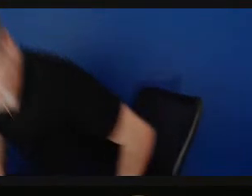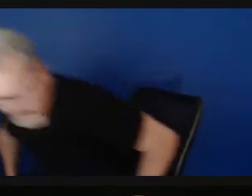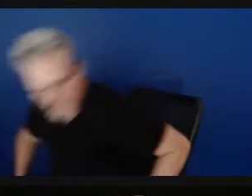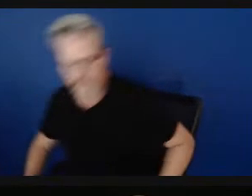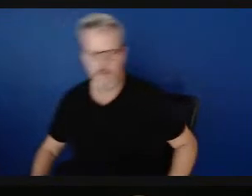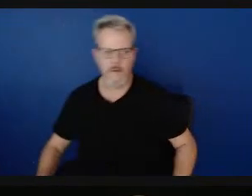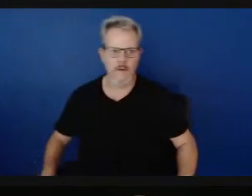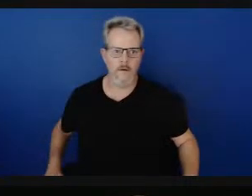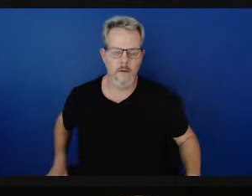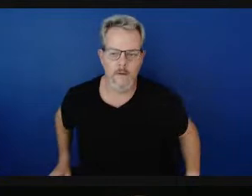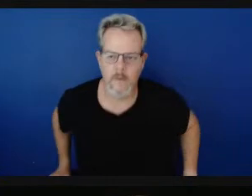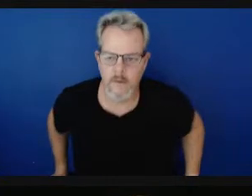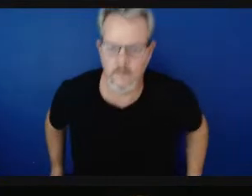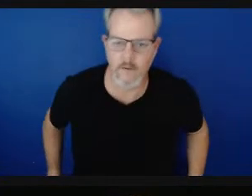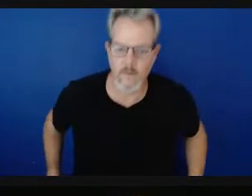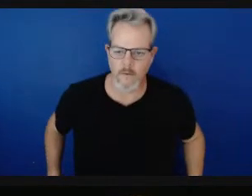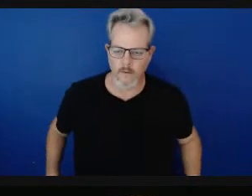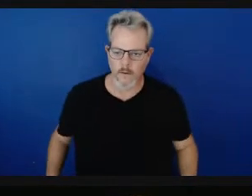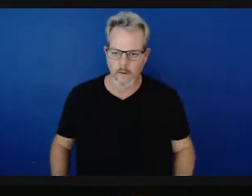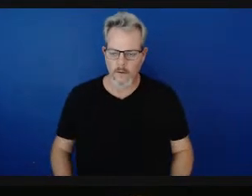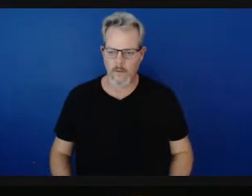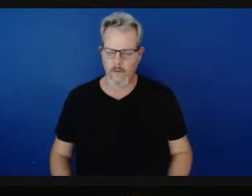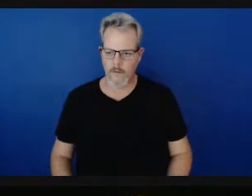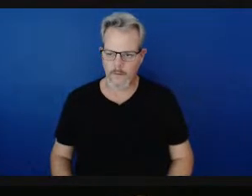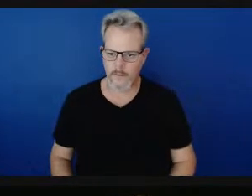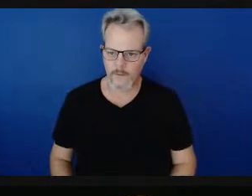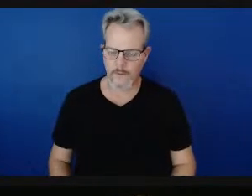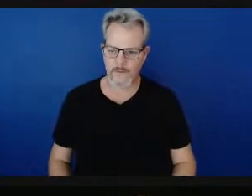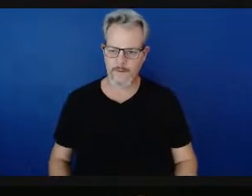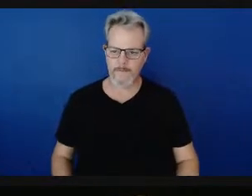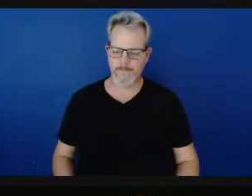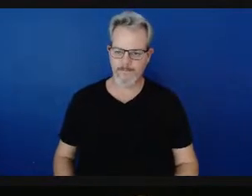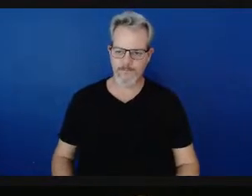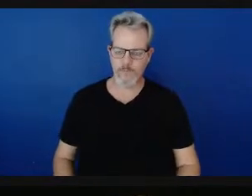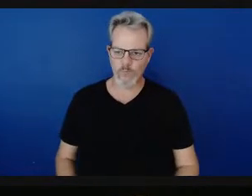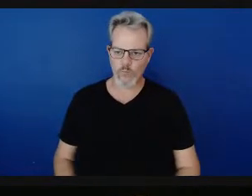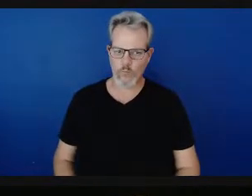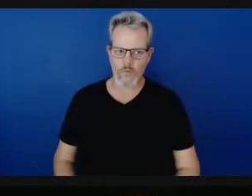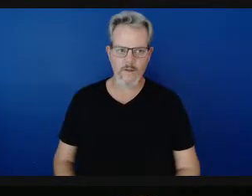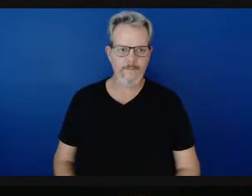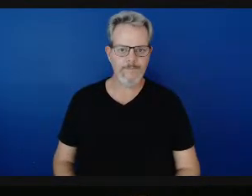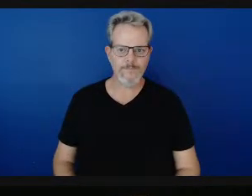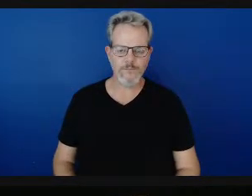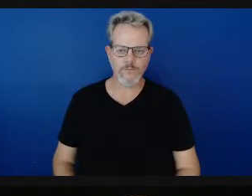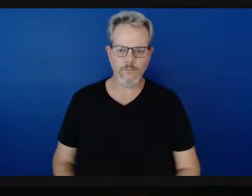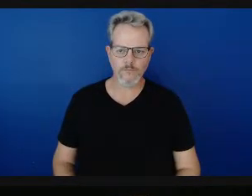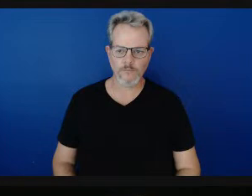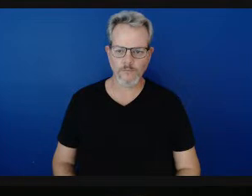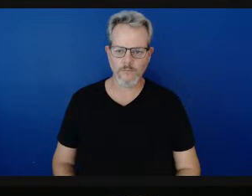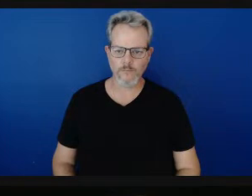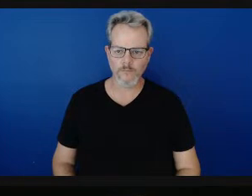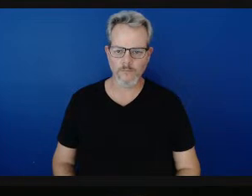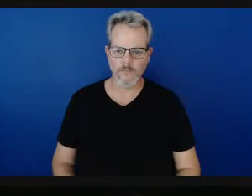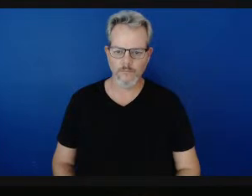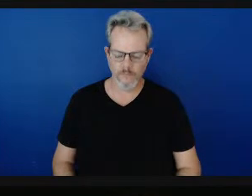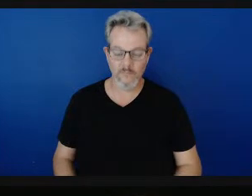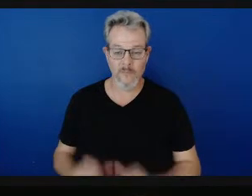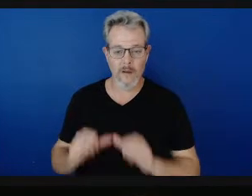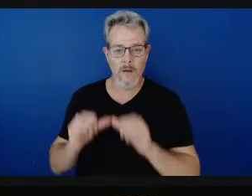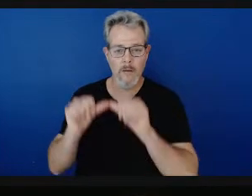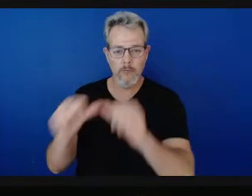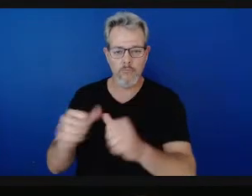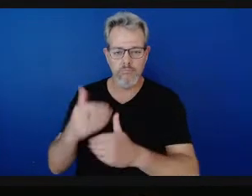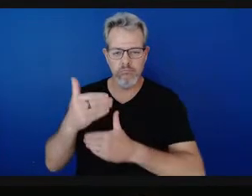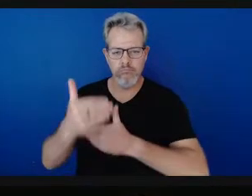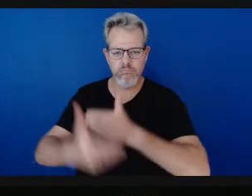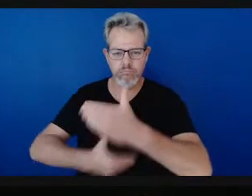wings around this ridge in the middle. It's almost like a little butterfly in a sense here. As time goes on, everything gets buried except for the spine of it